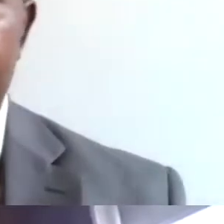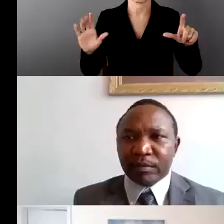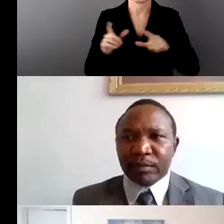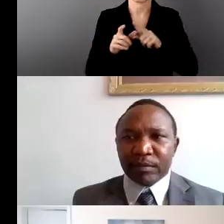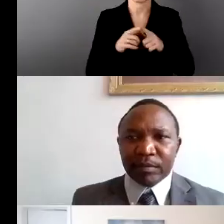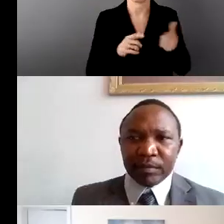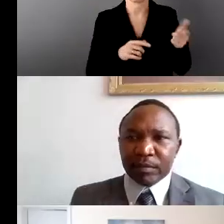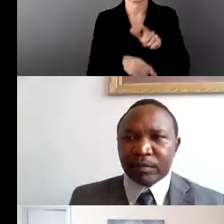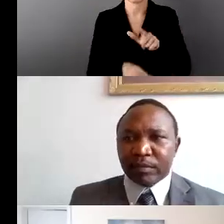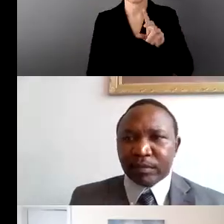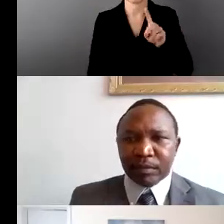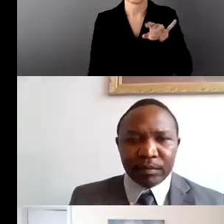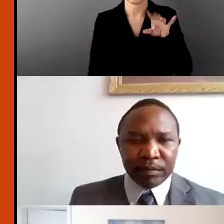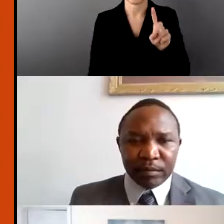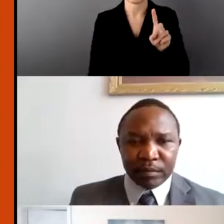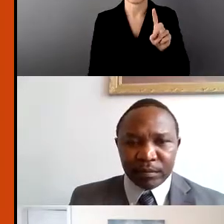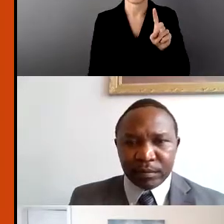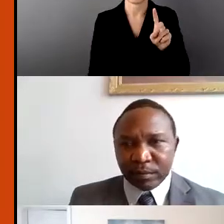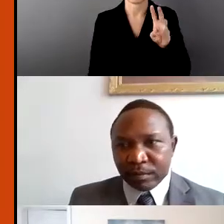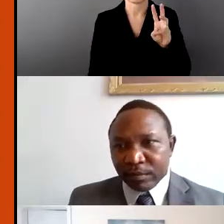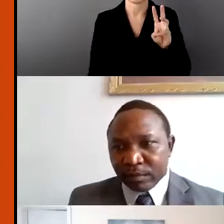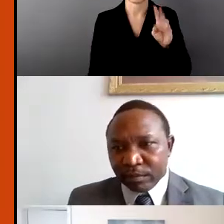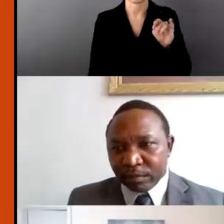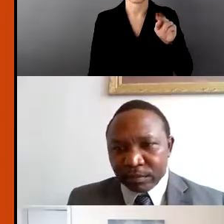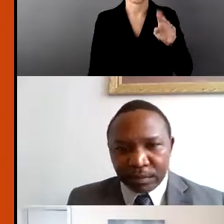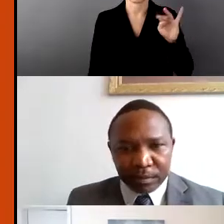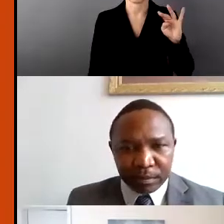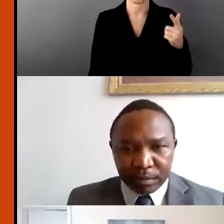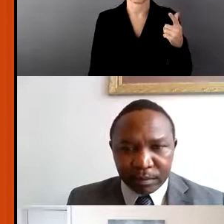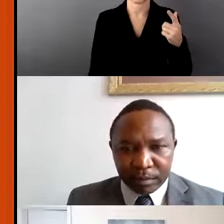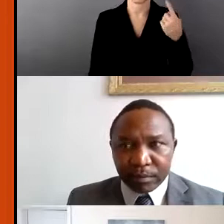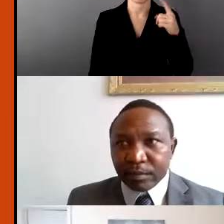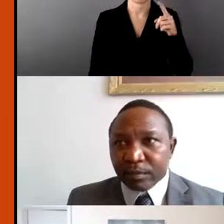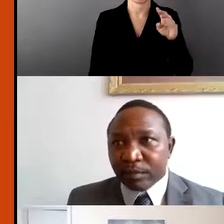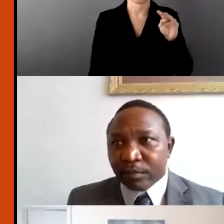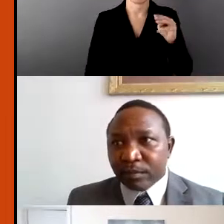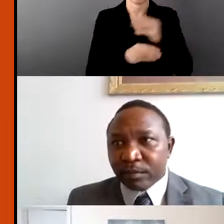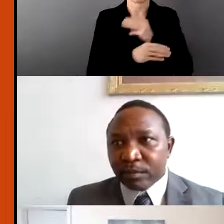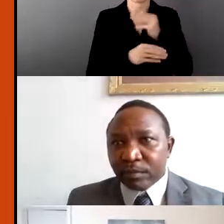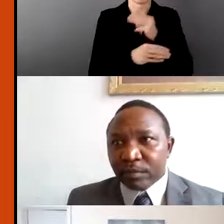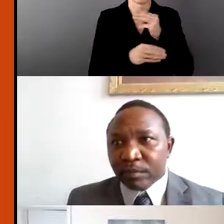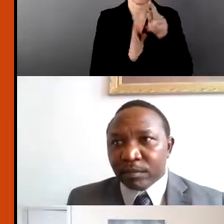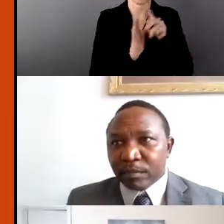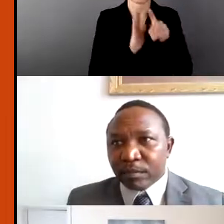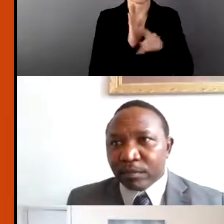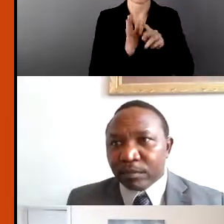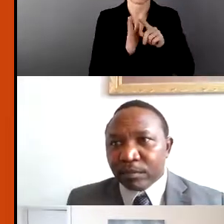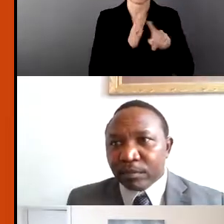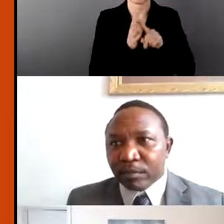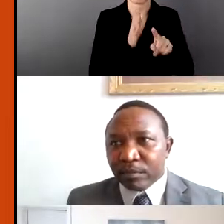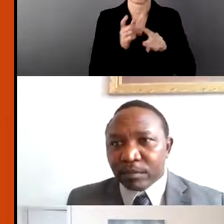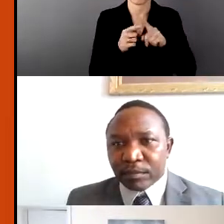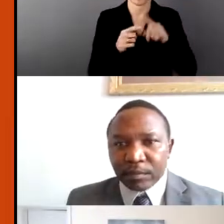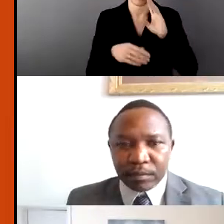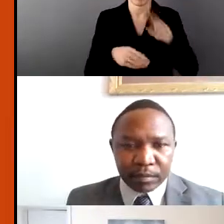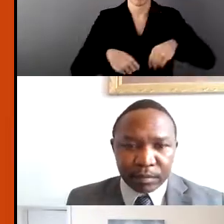David Wittenberg and David Mann from Mathematica Policy Research. They're going to give a summary of the 4 days, and then I'll just provide some wrapping